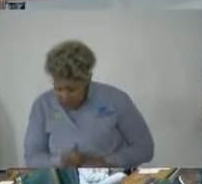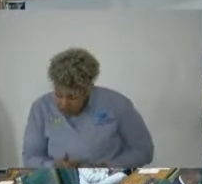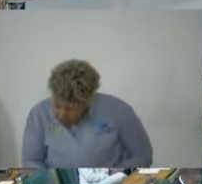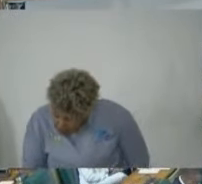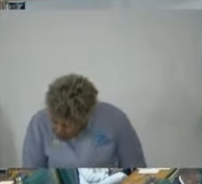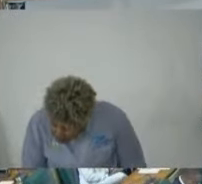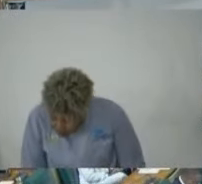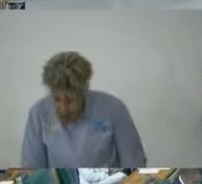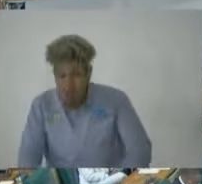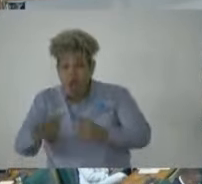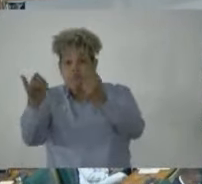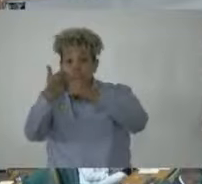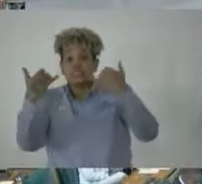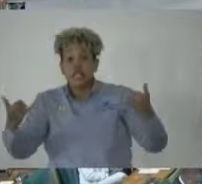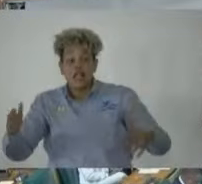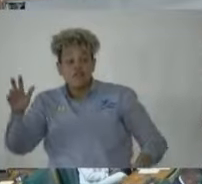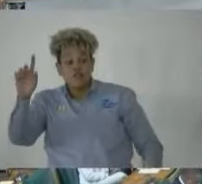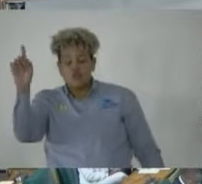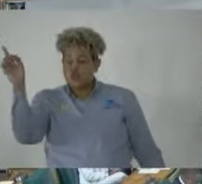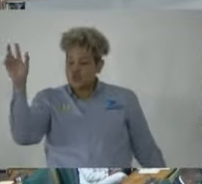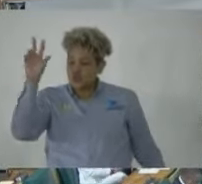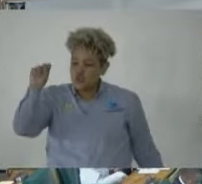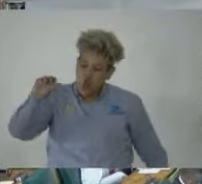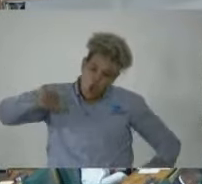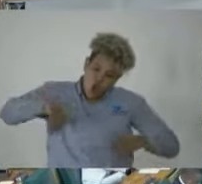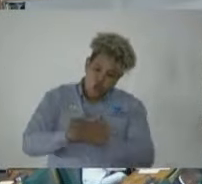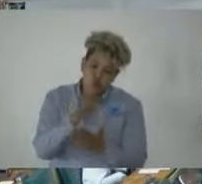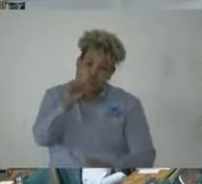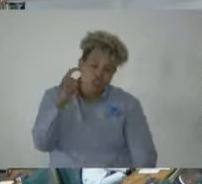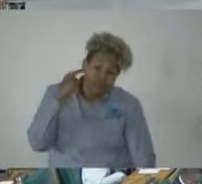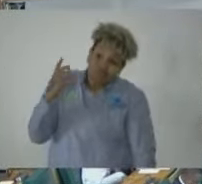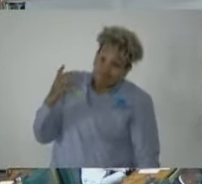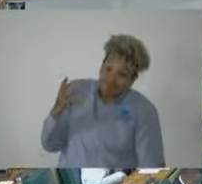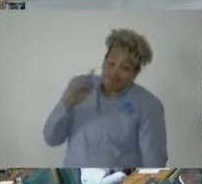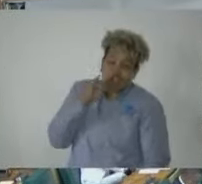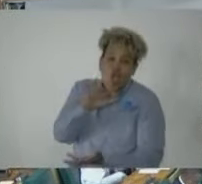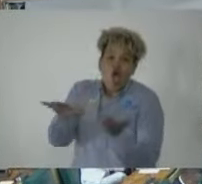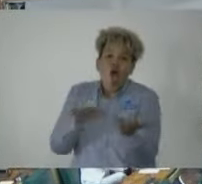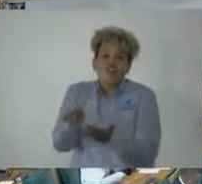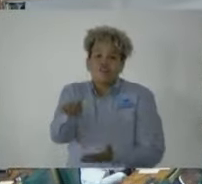Madam Speaker, is no new taxes.